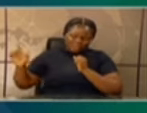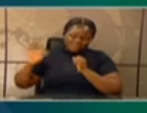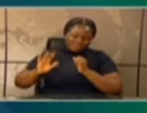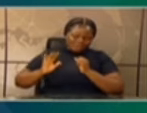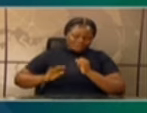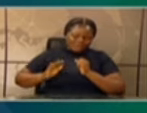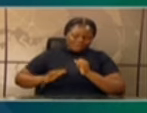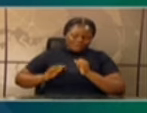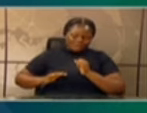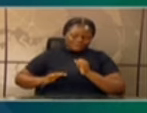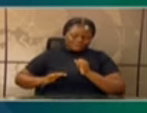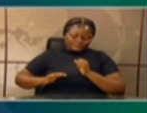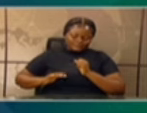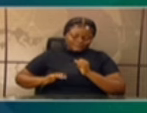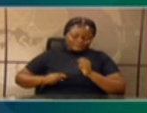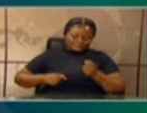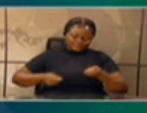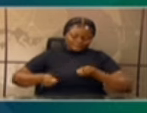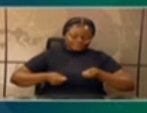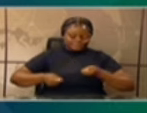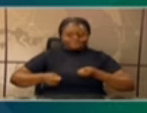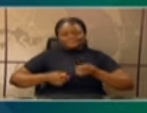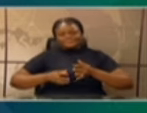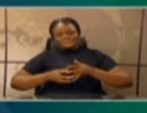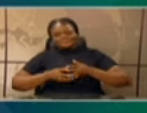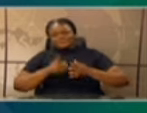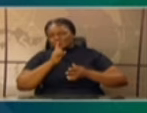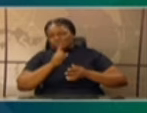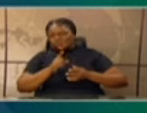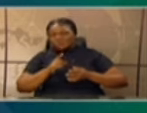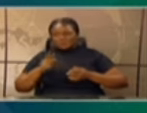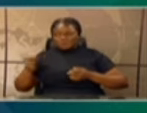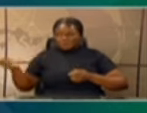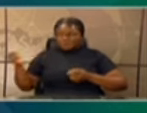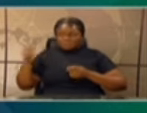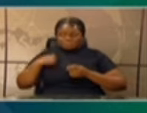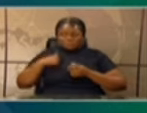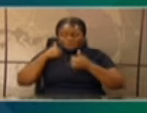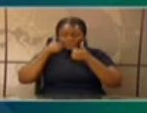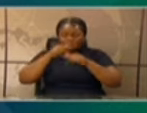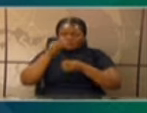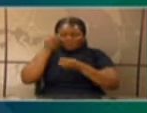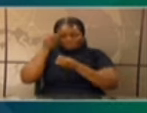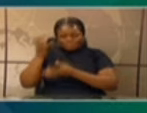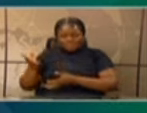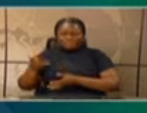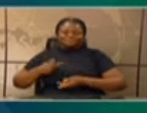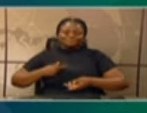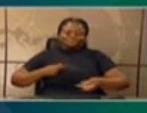And as usual of me, when I sit here, I take instructions. I am not Captain Smart.